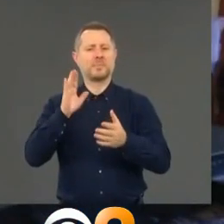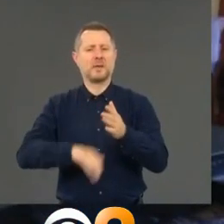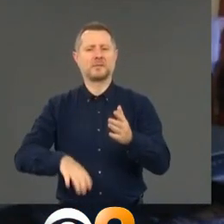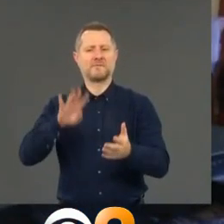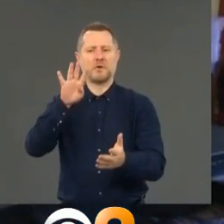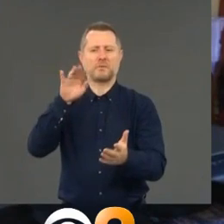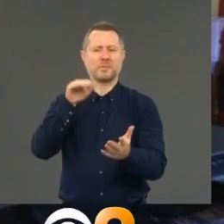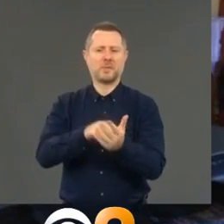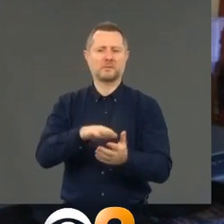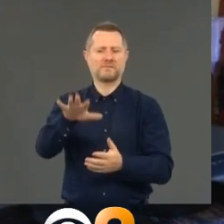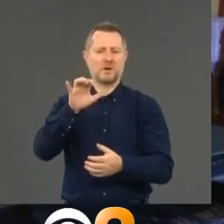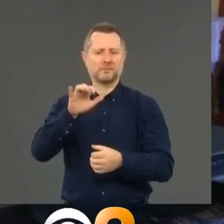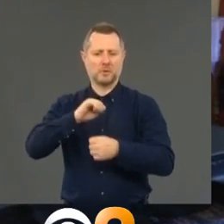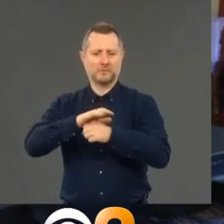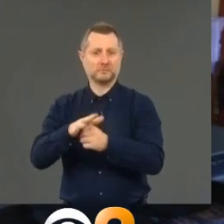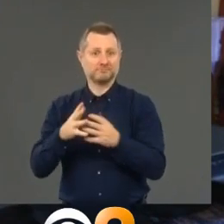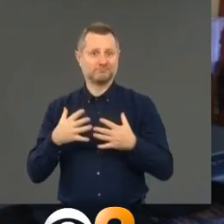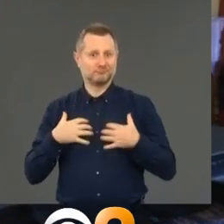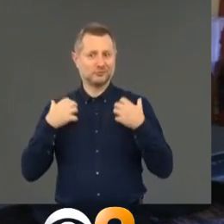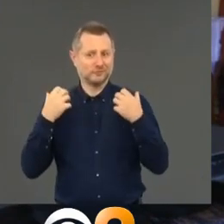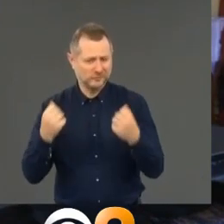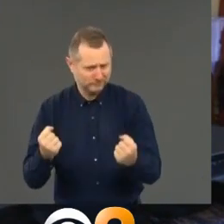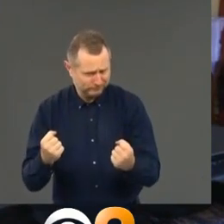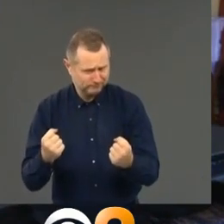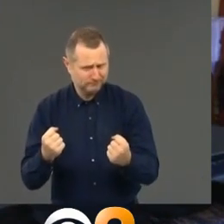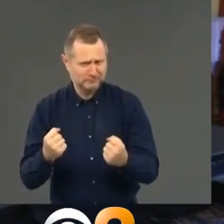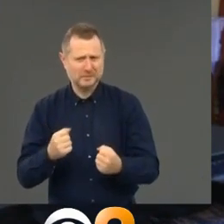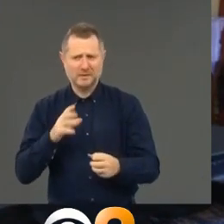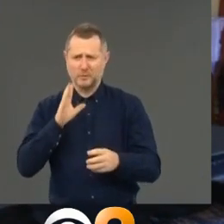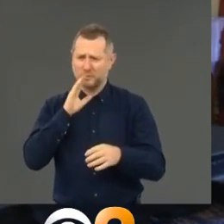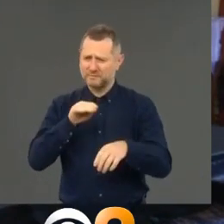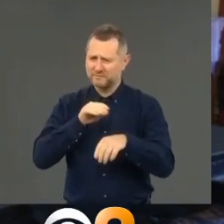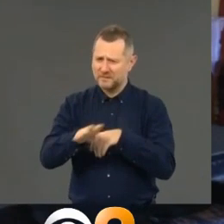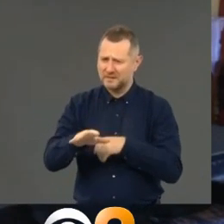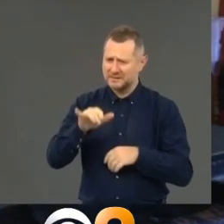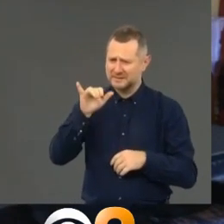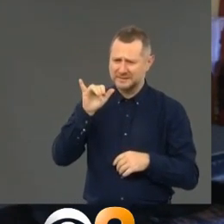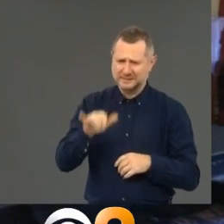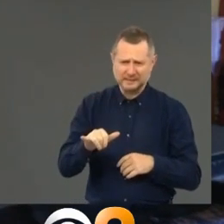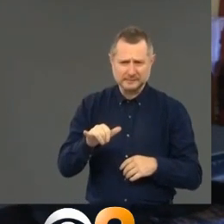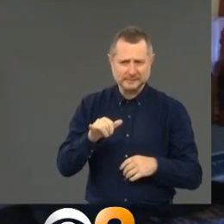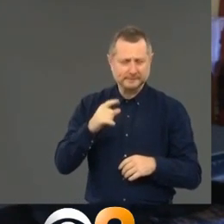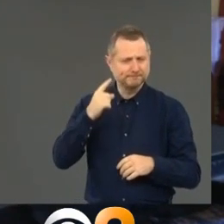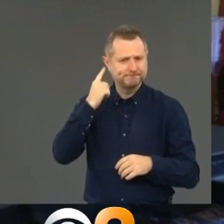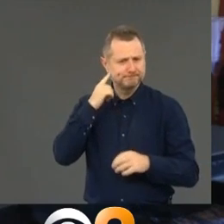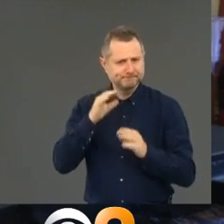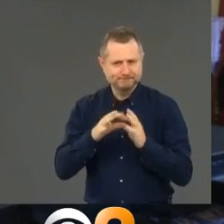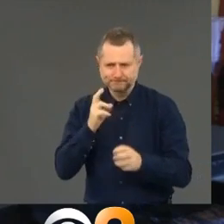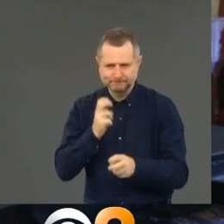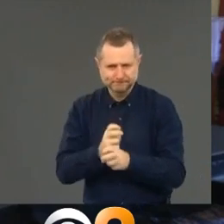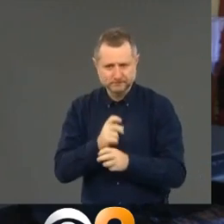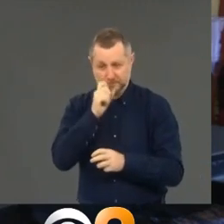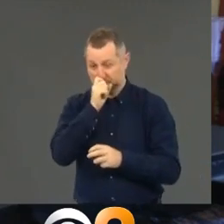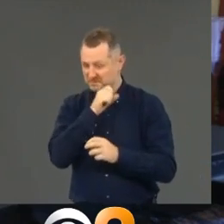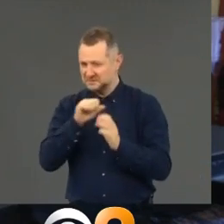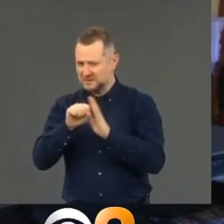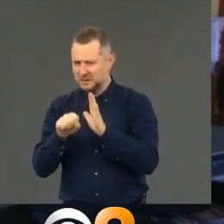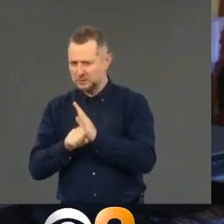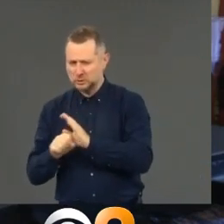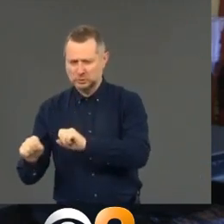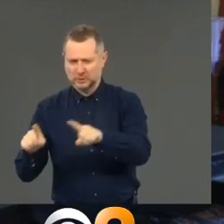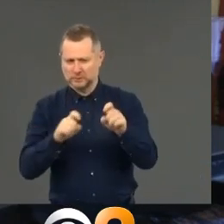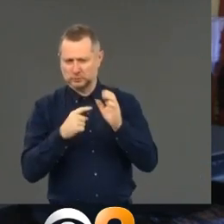released into nursing homes under the state directive that was in effect for nearly 2 months. What did your state survey numbers show on this, and why 2